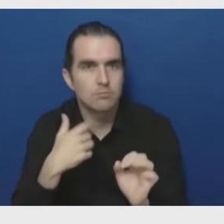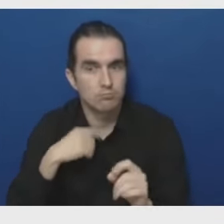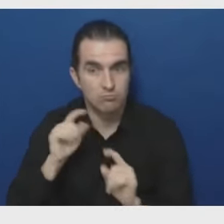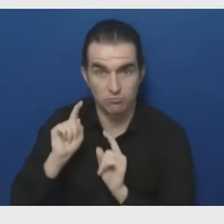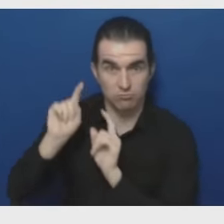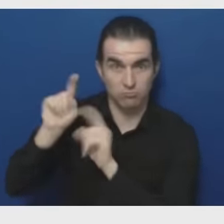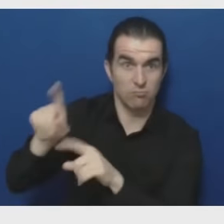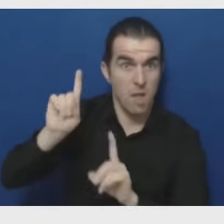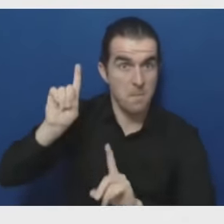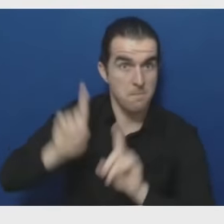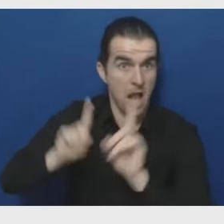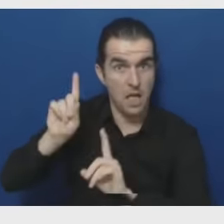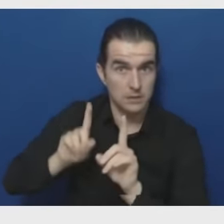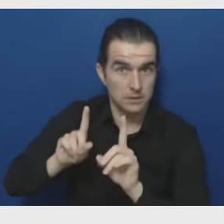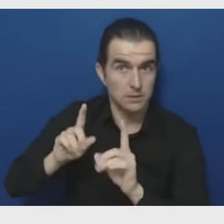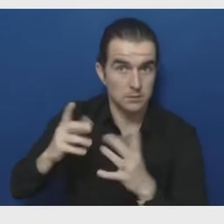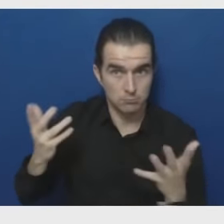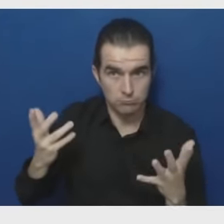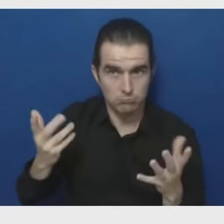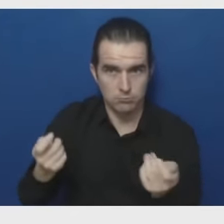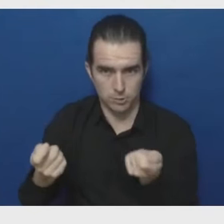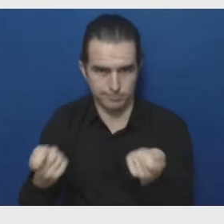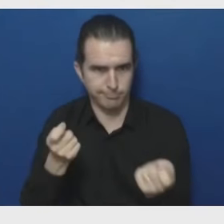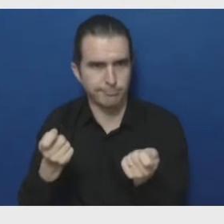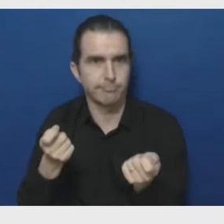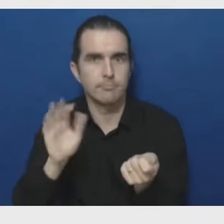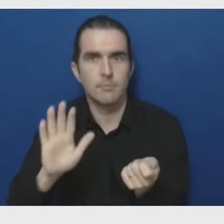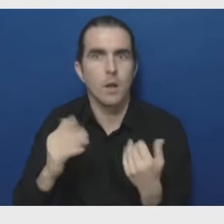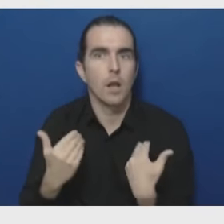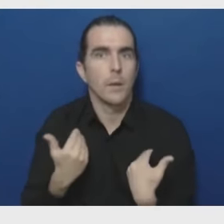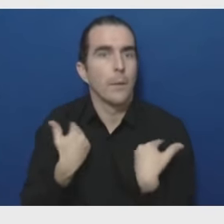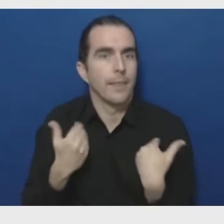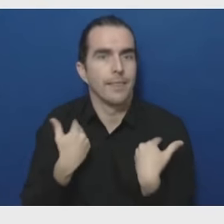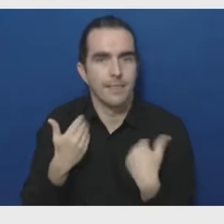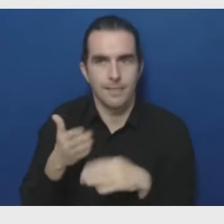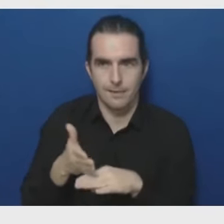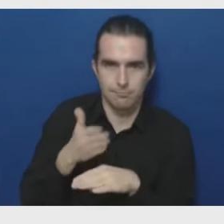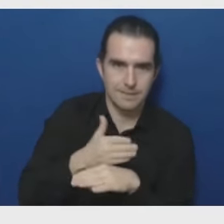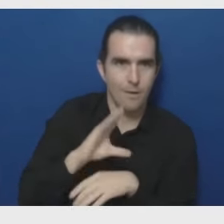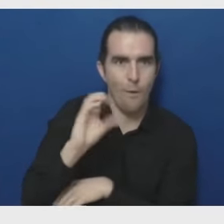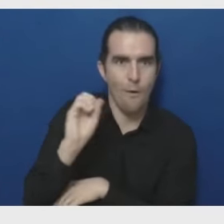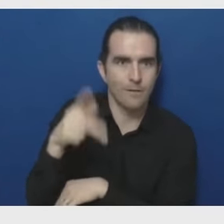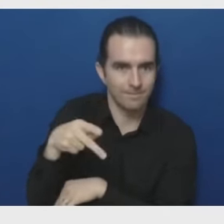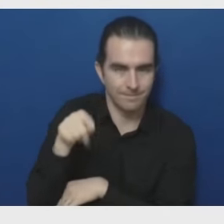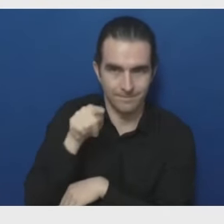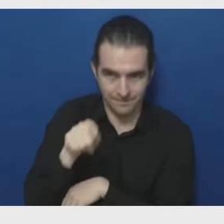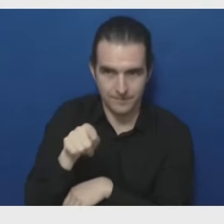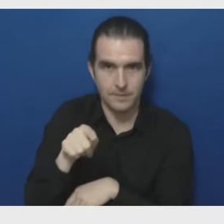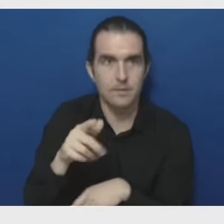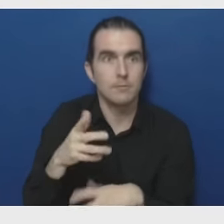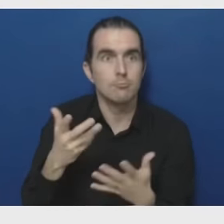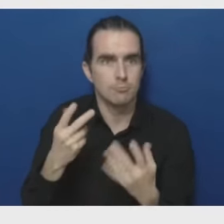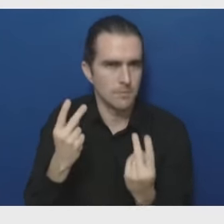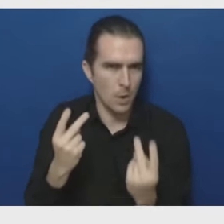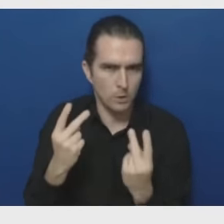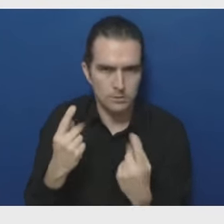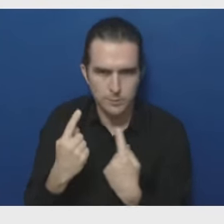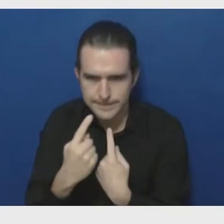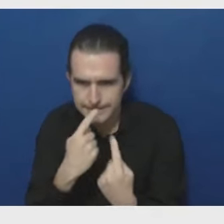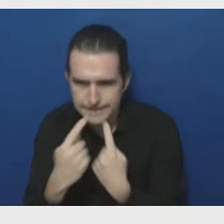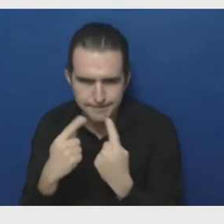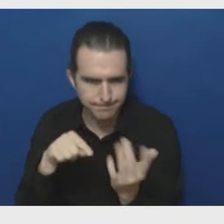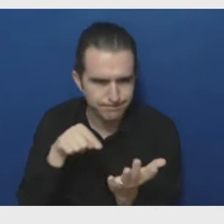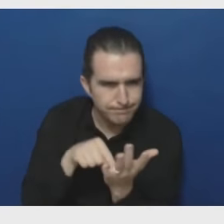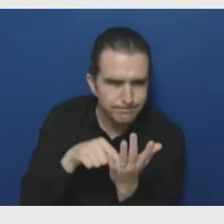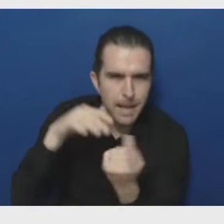more, to think about how we can build a fairer future. And as we can see, and as you can see, we followed the advice